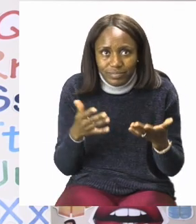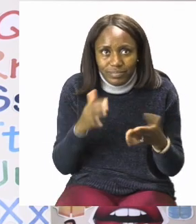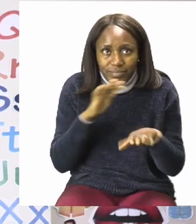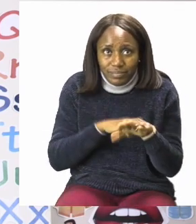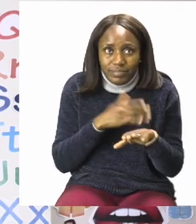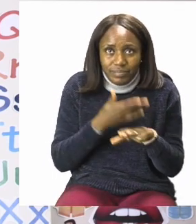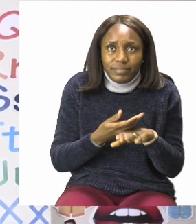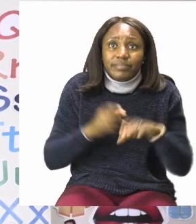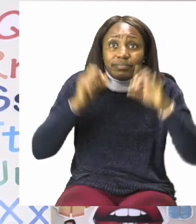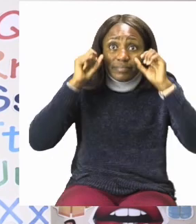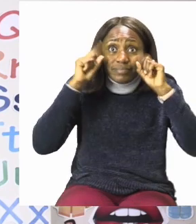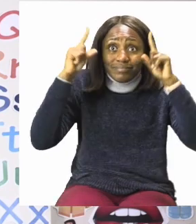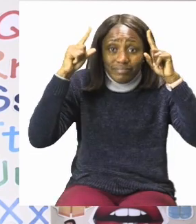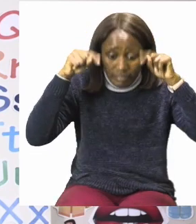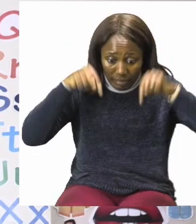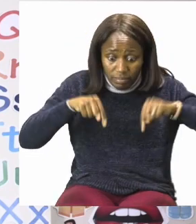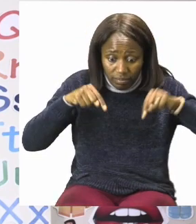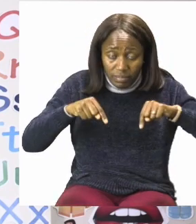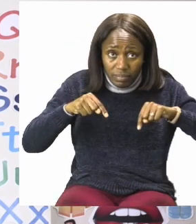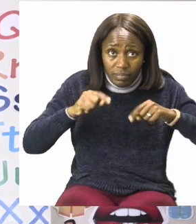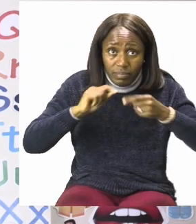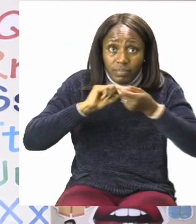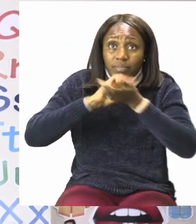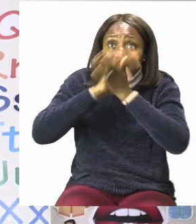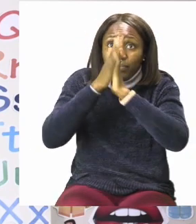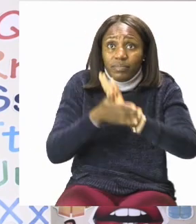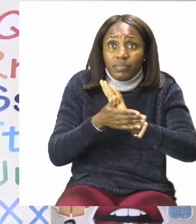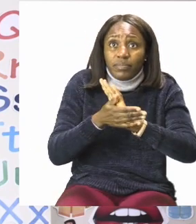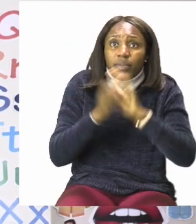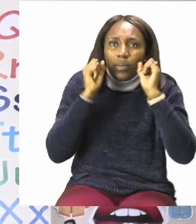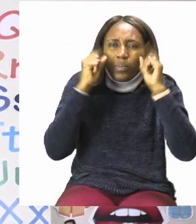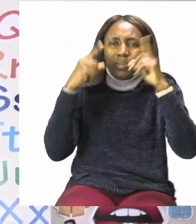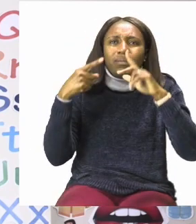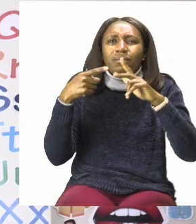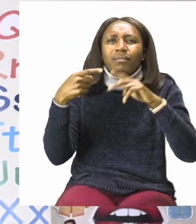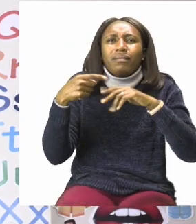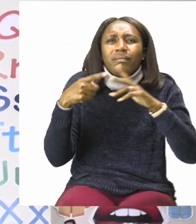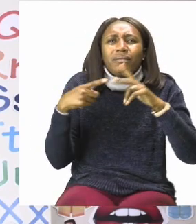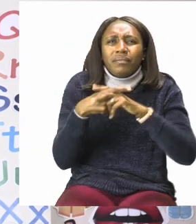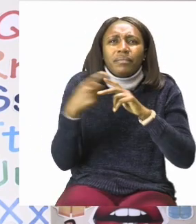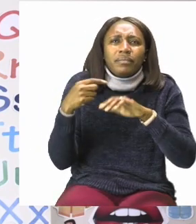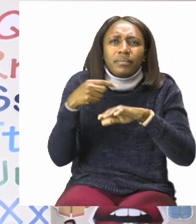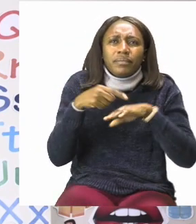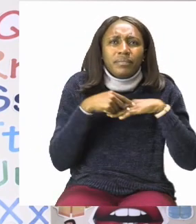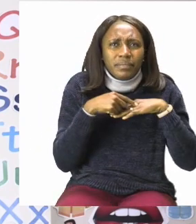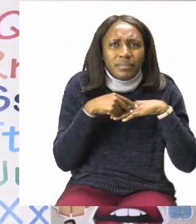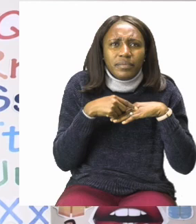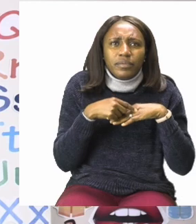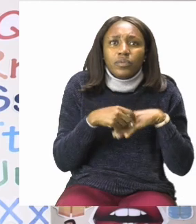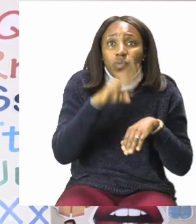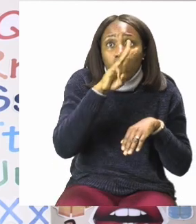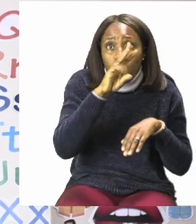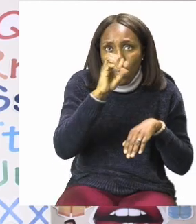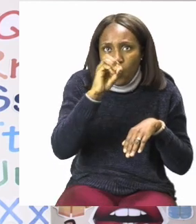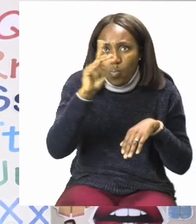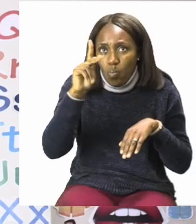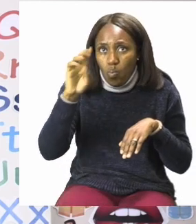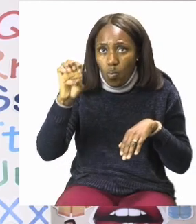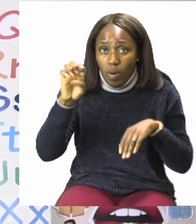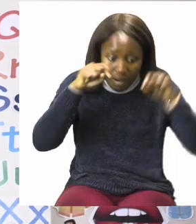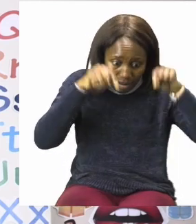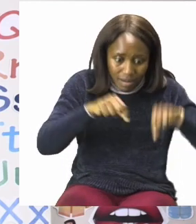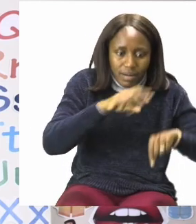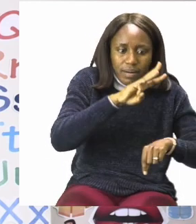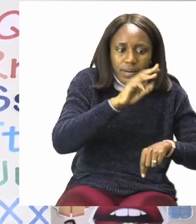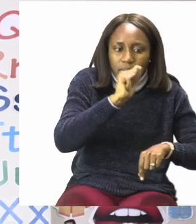example, wake will change to woke. I wake up will change to